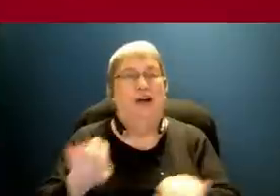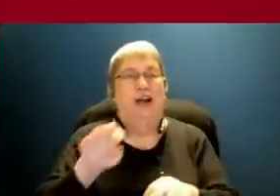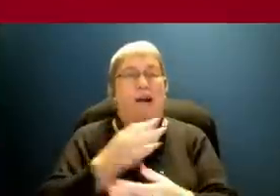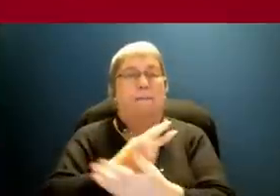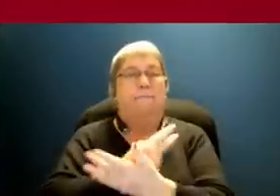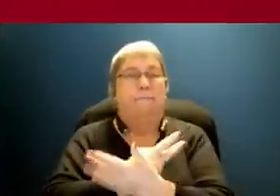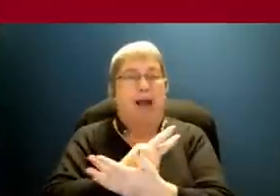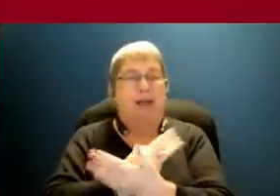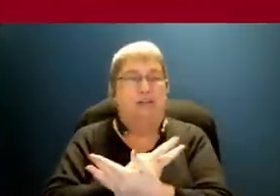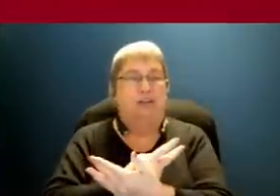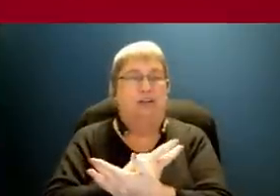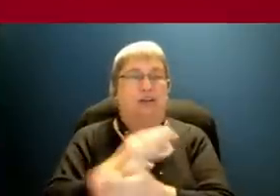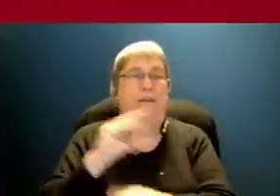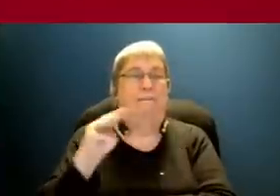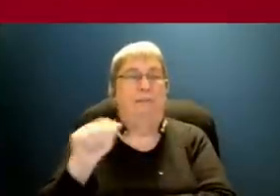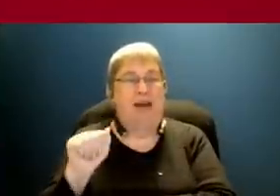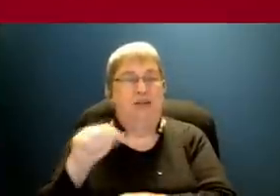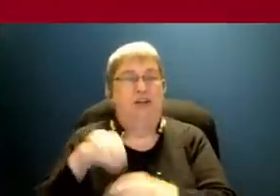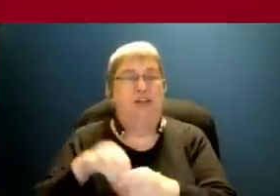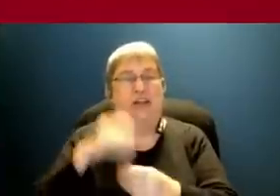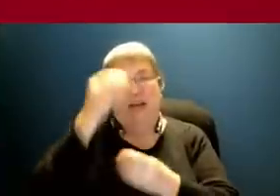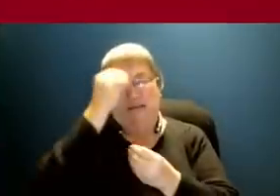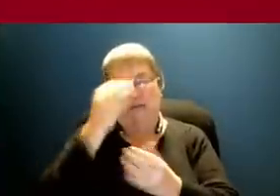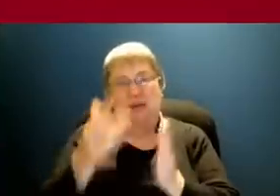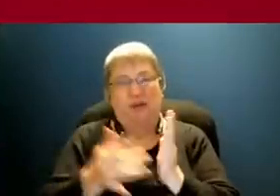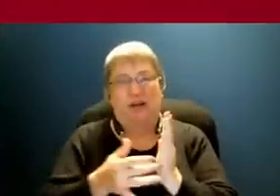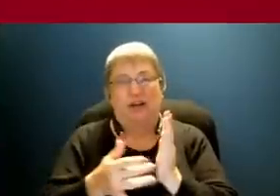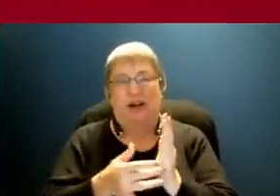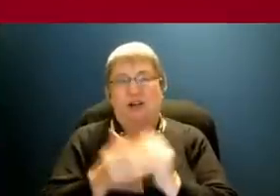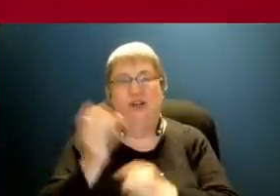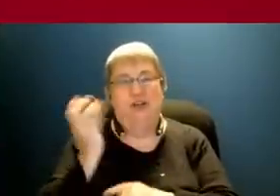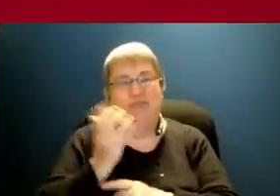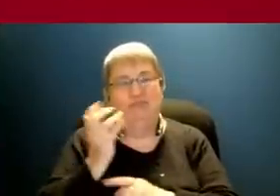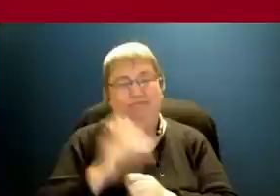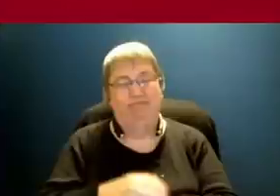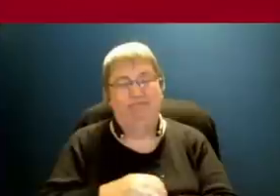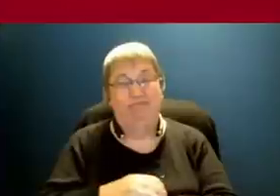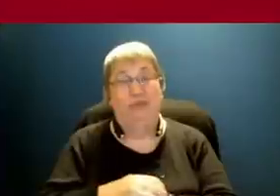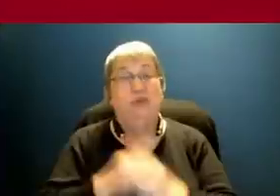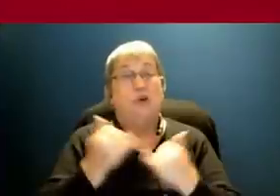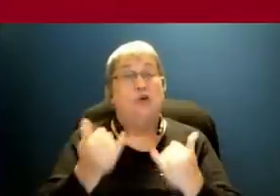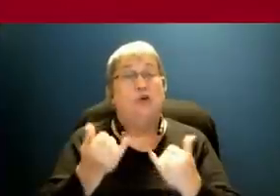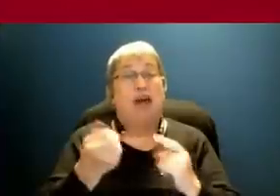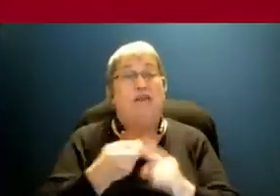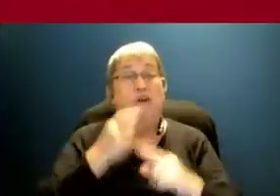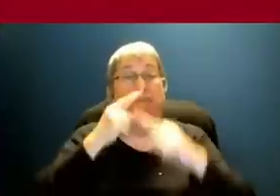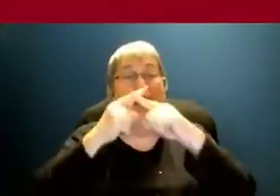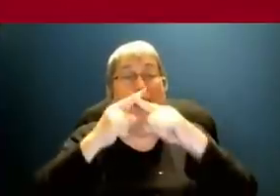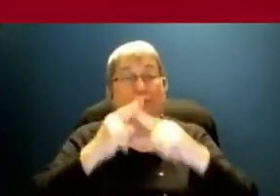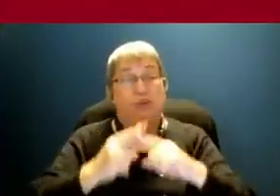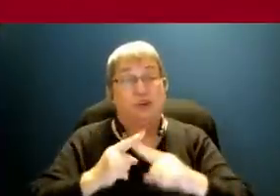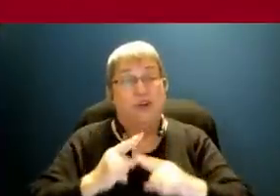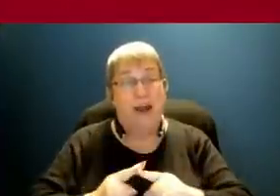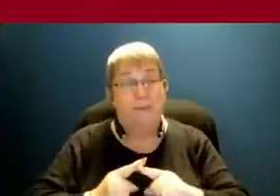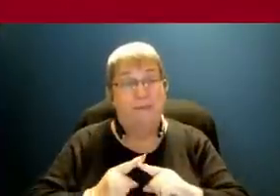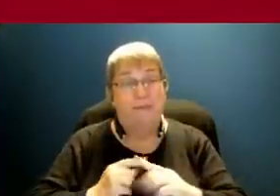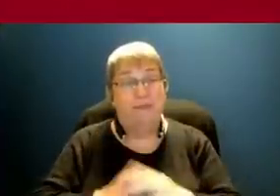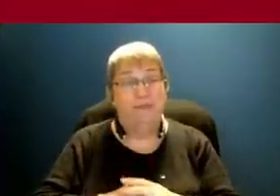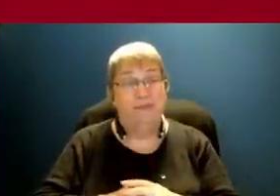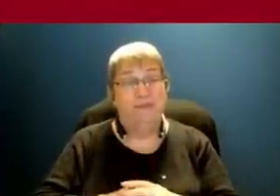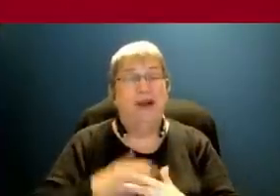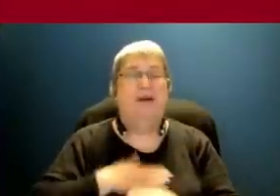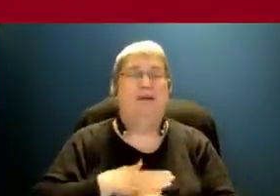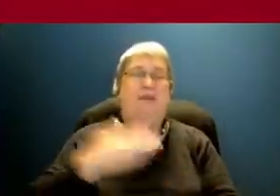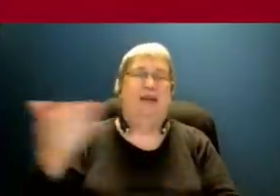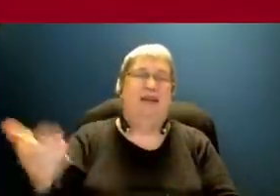information technology management. What an accomplishment. Now joining us today from Amsterdam, other part of the world, please welcome